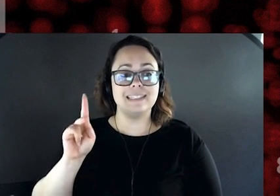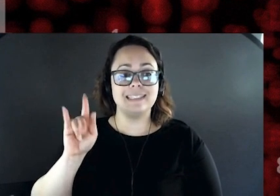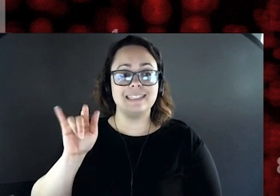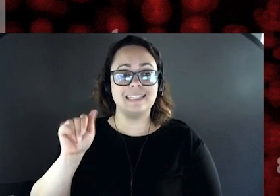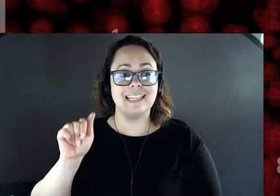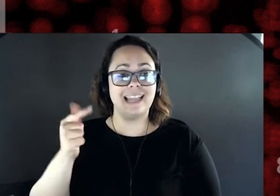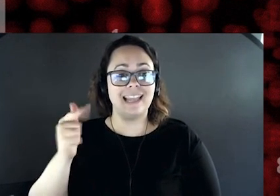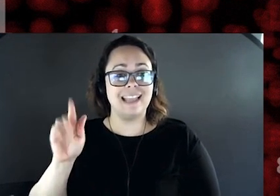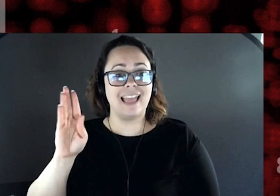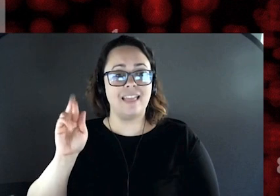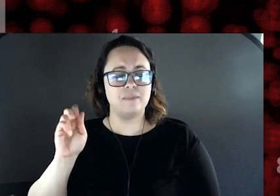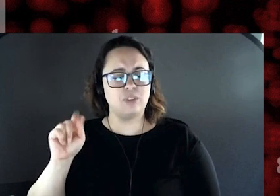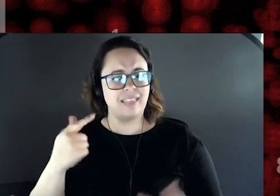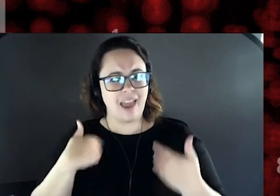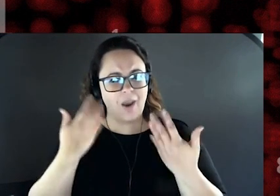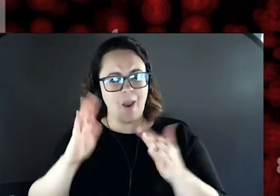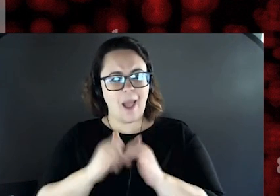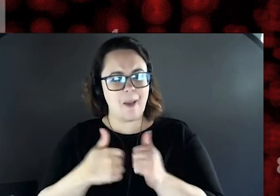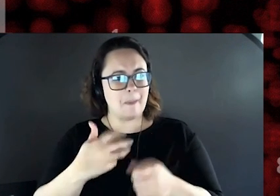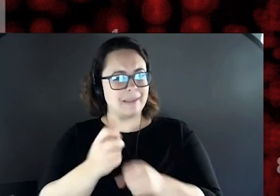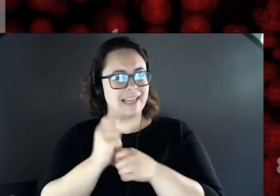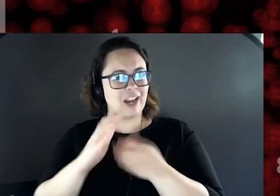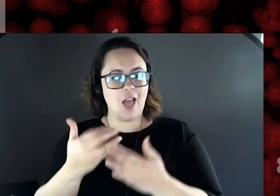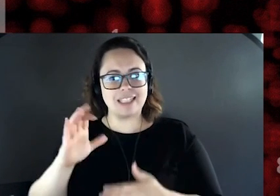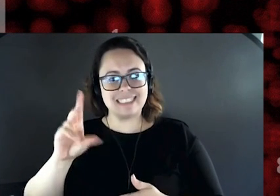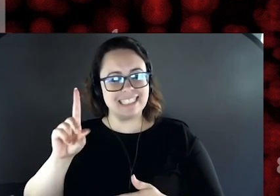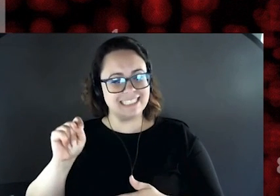Nikia Galbraith, Department of Technology.